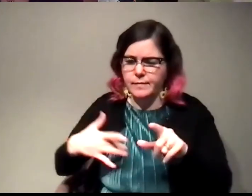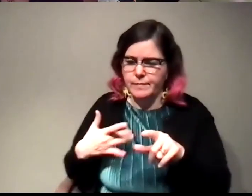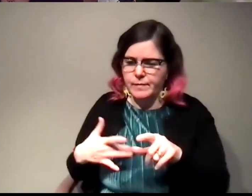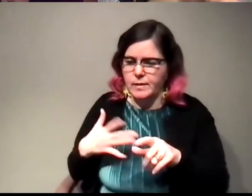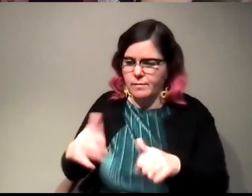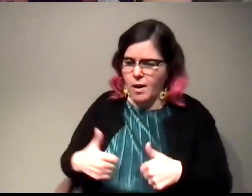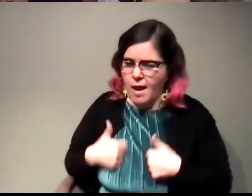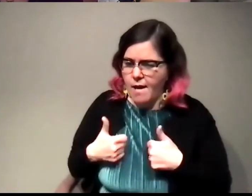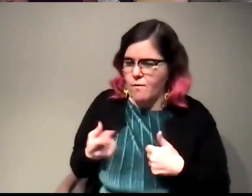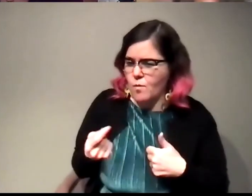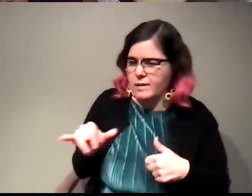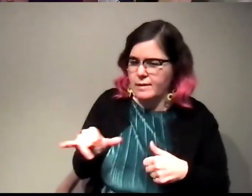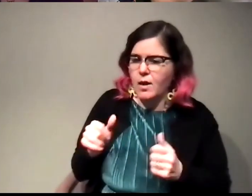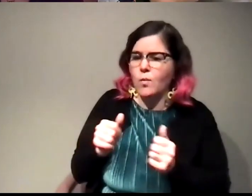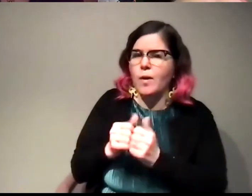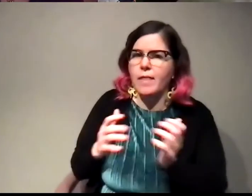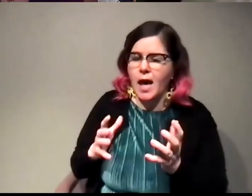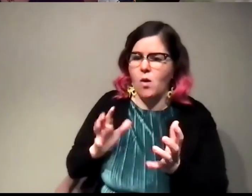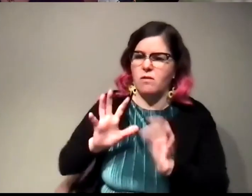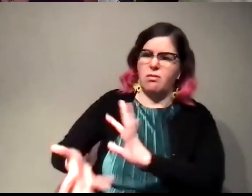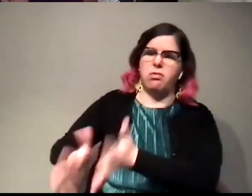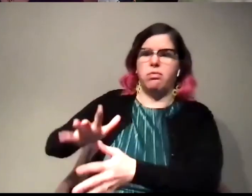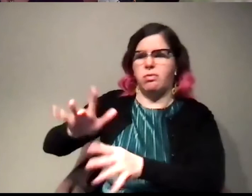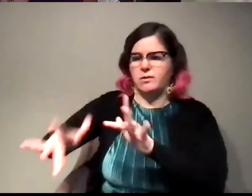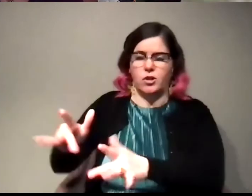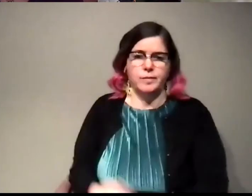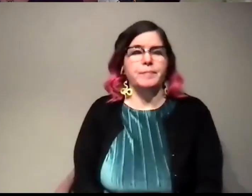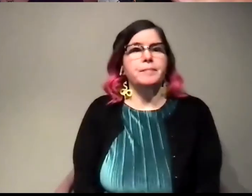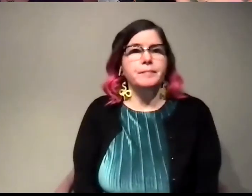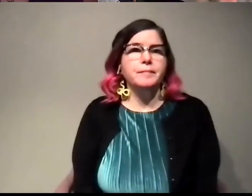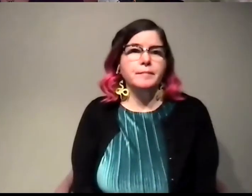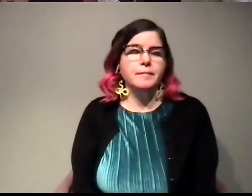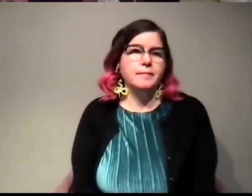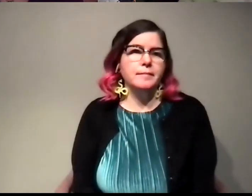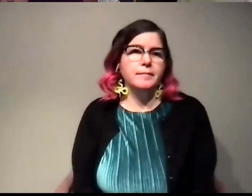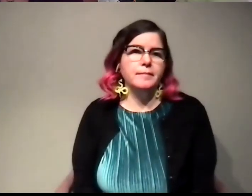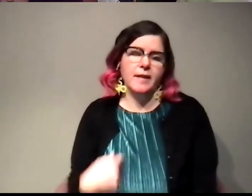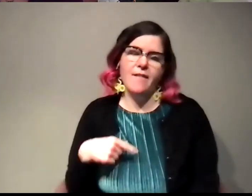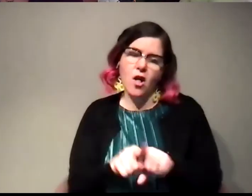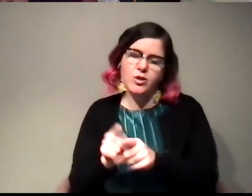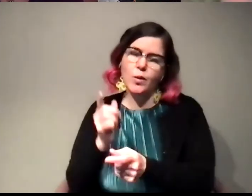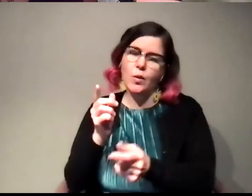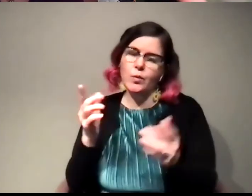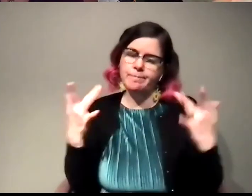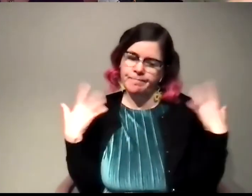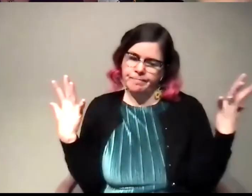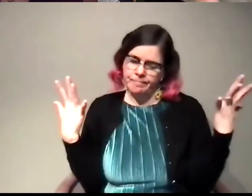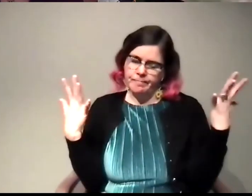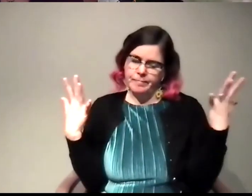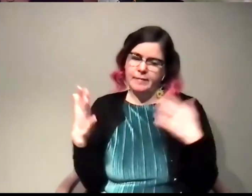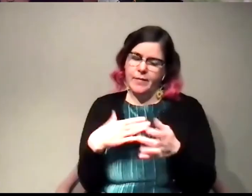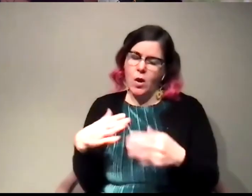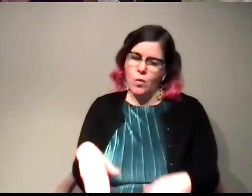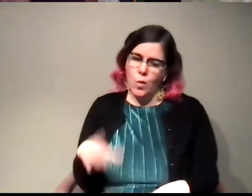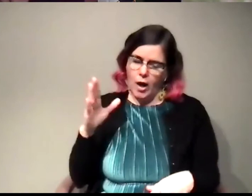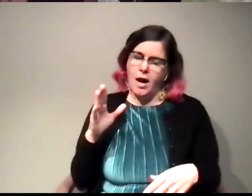like without manhandling it. And so I've also stopped picking things up, even though as a kid, I did it